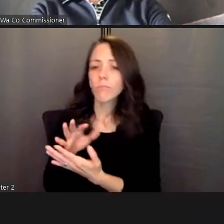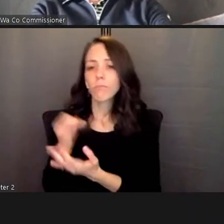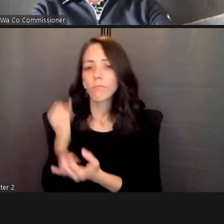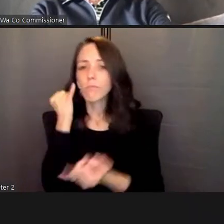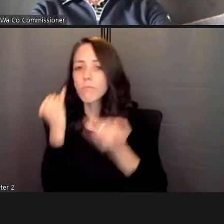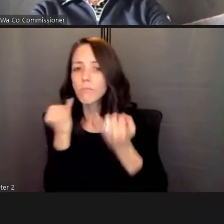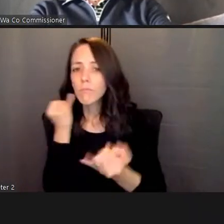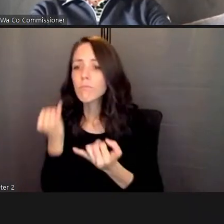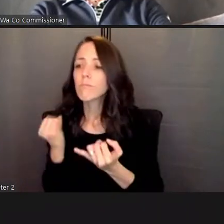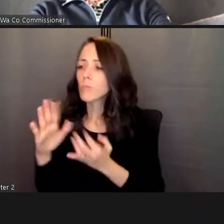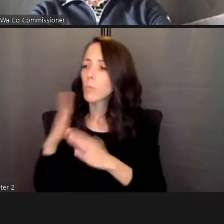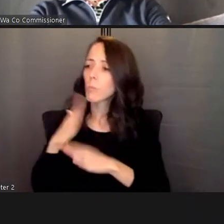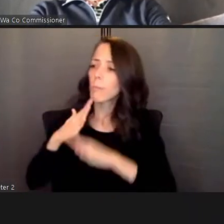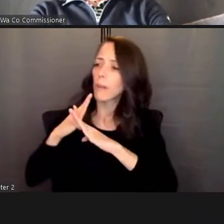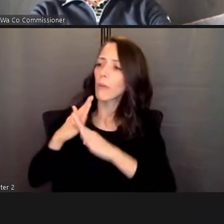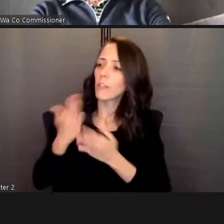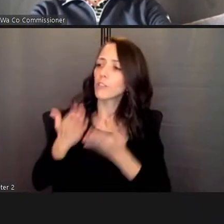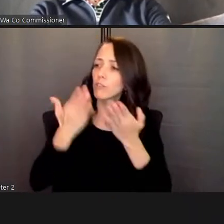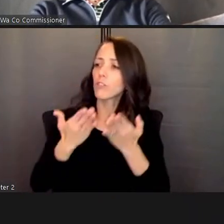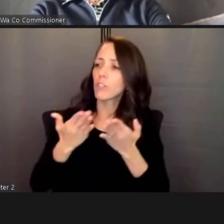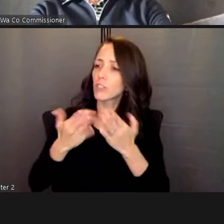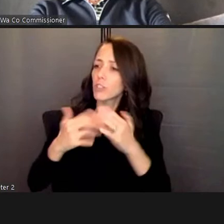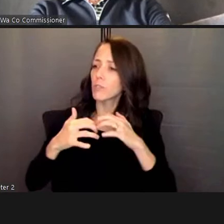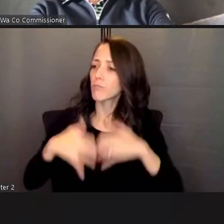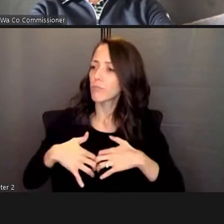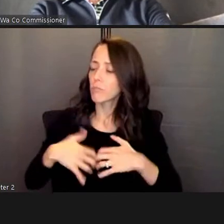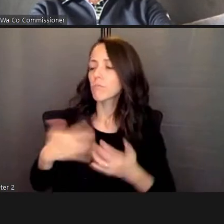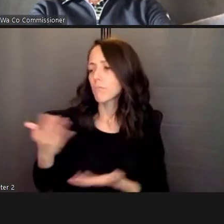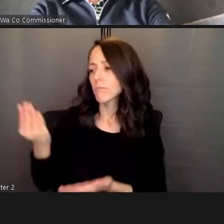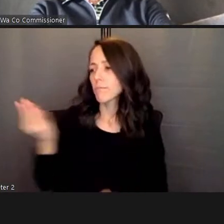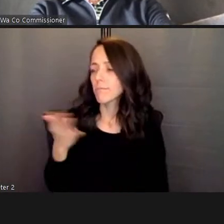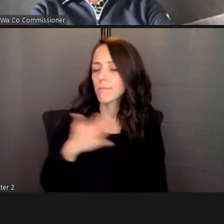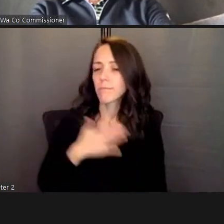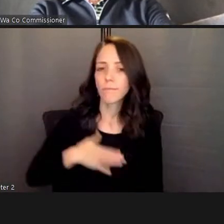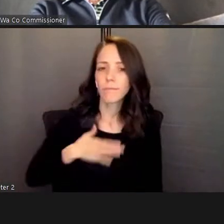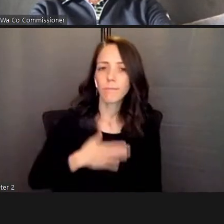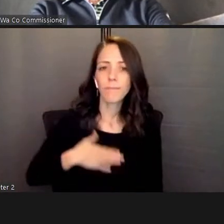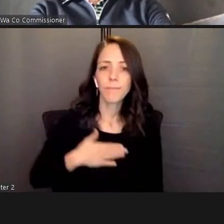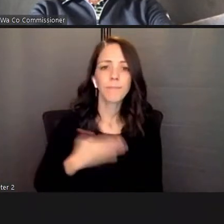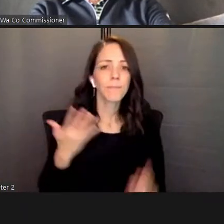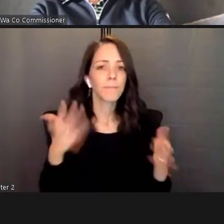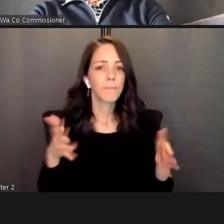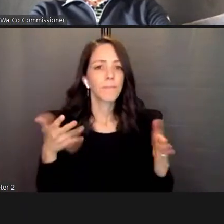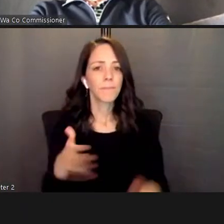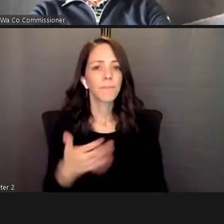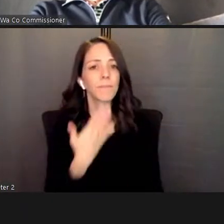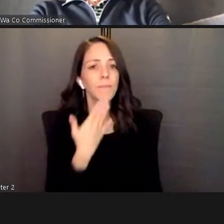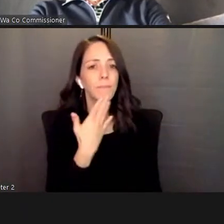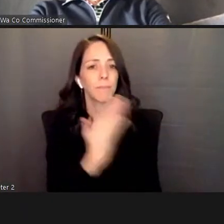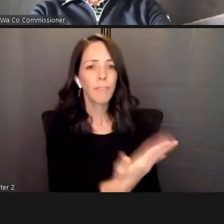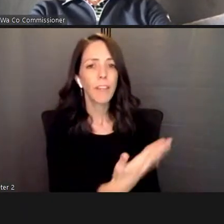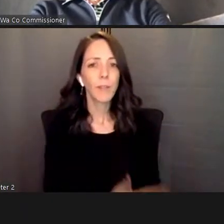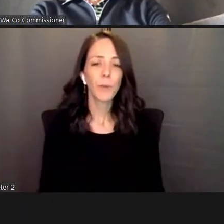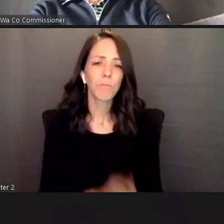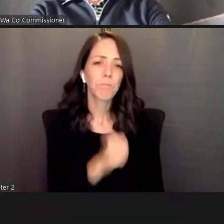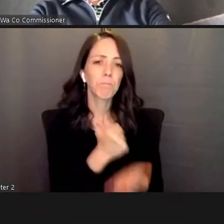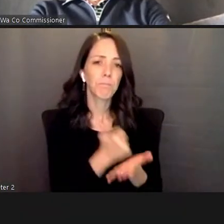you're hearing. That's all I wanted to say. Thank you, Philip. Thank you, Commissioner. That's